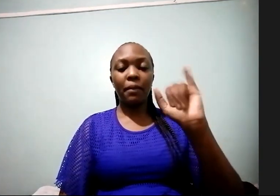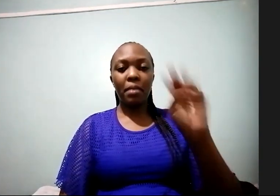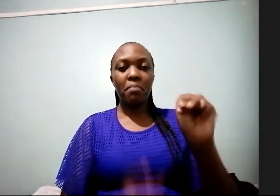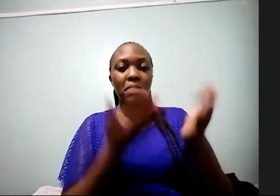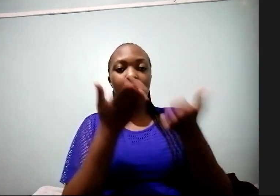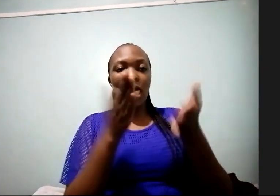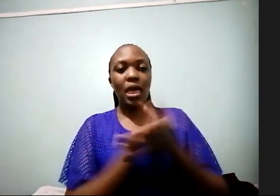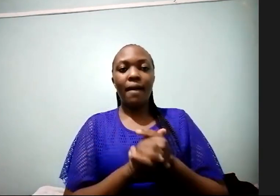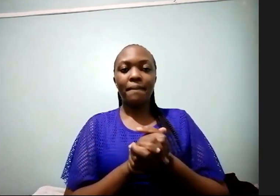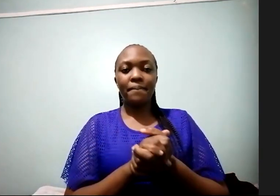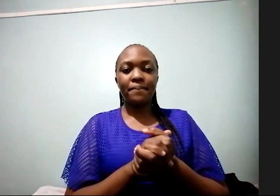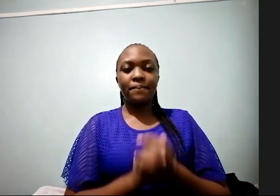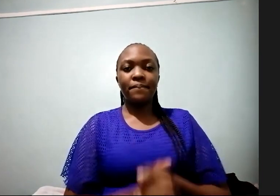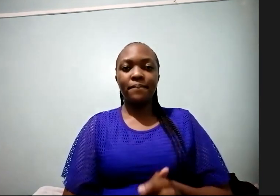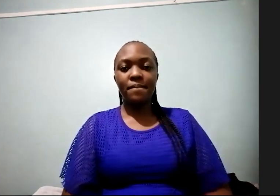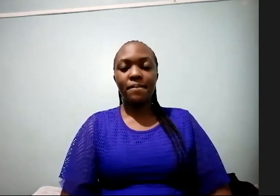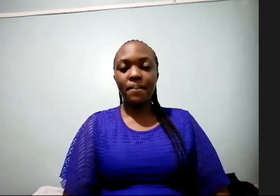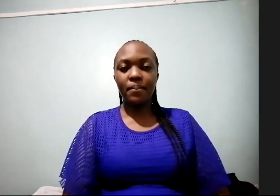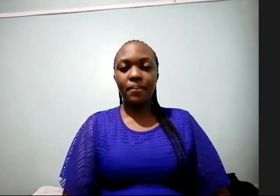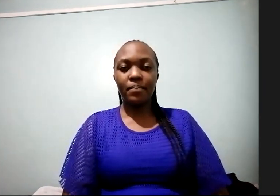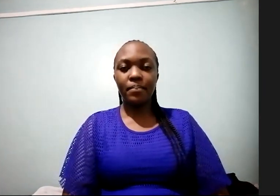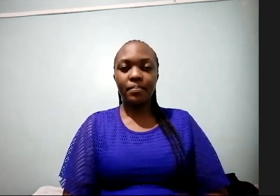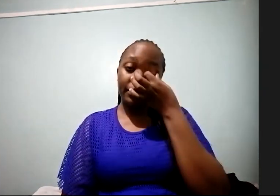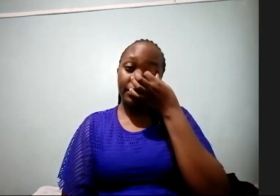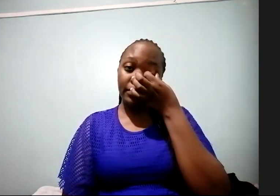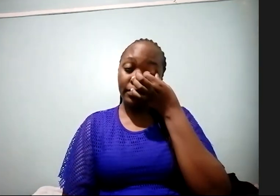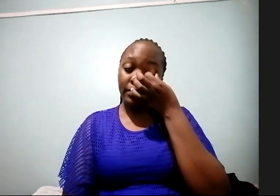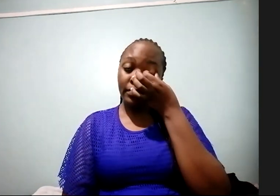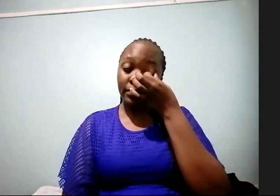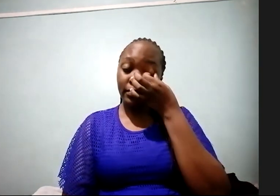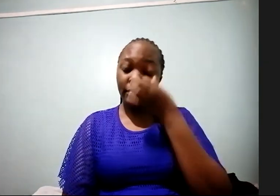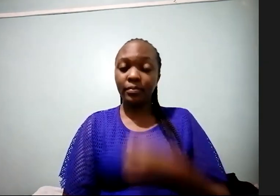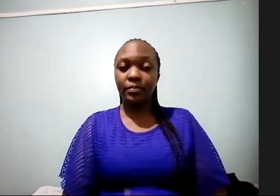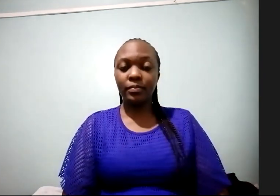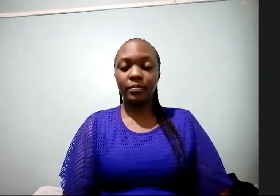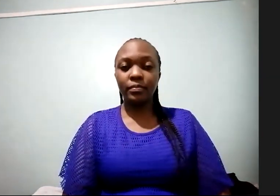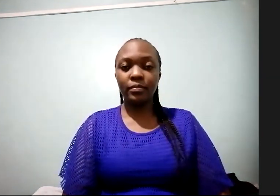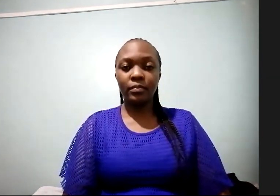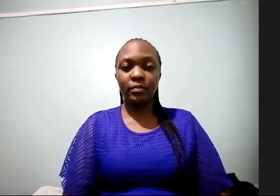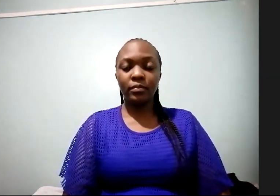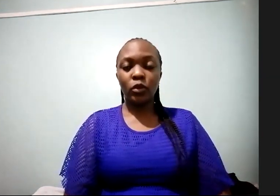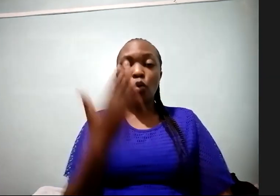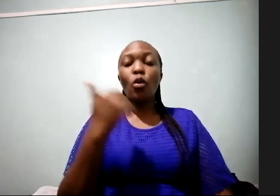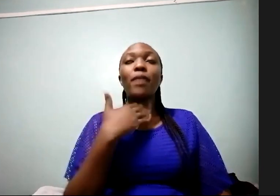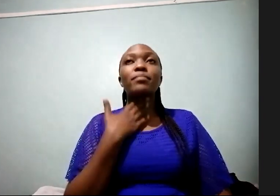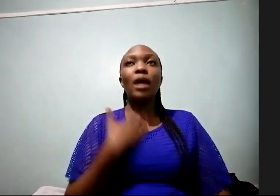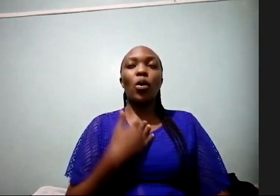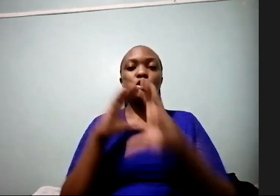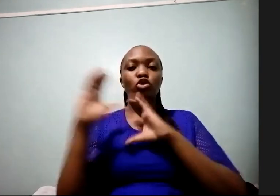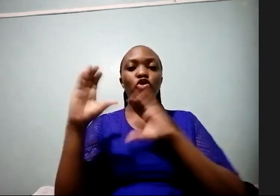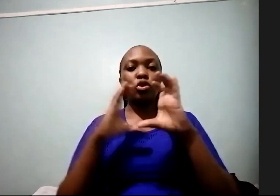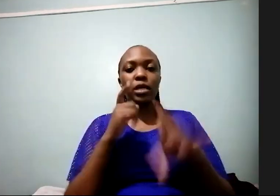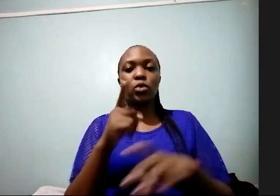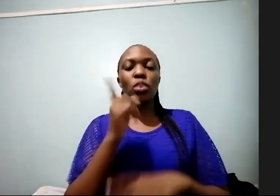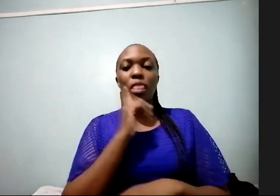number. Okay, and okay. She will call me. She will message me, and I'll call her tomorrow. Okay. Thank